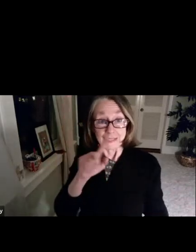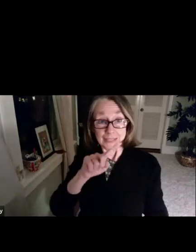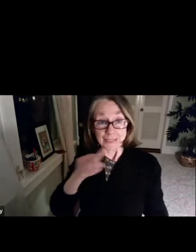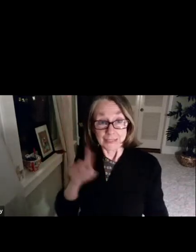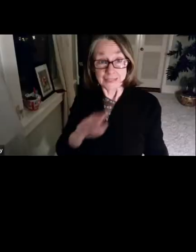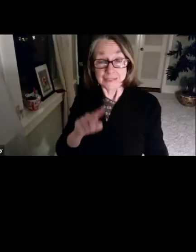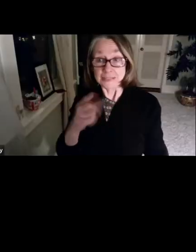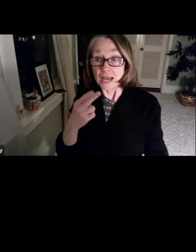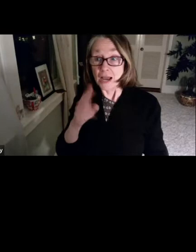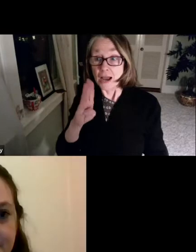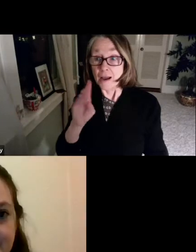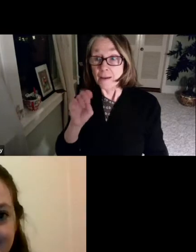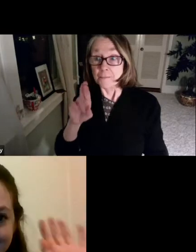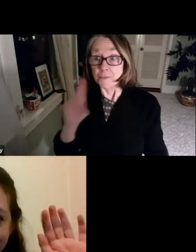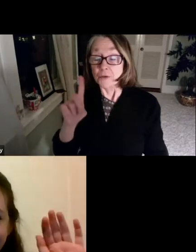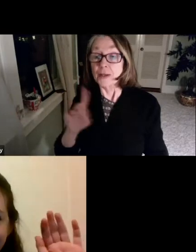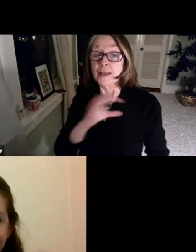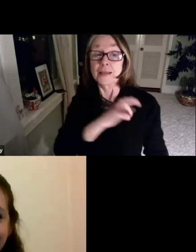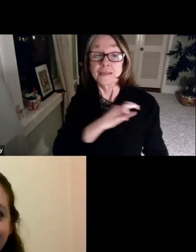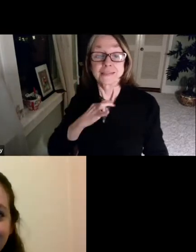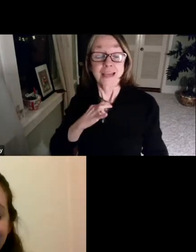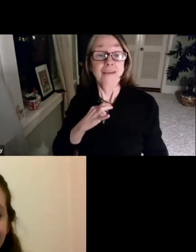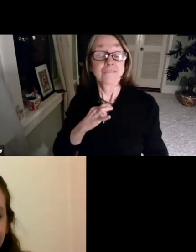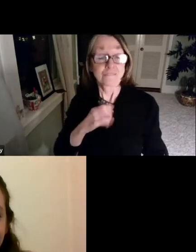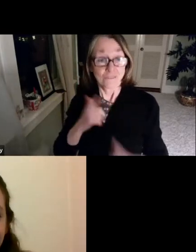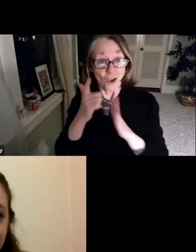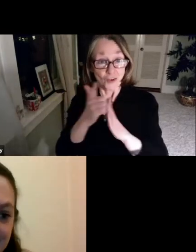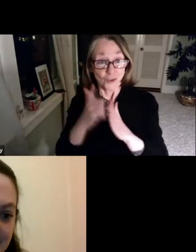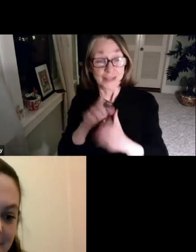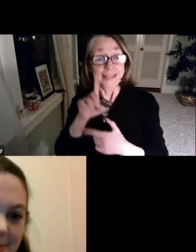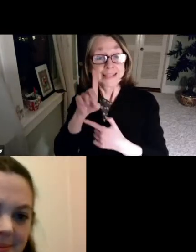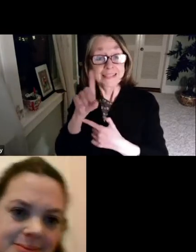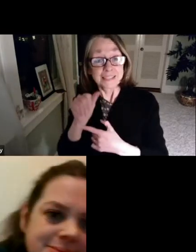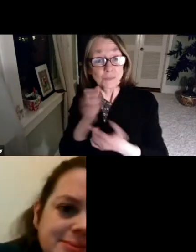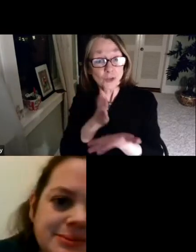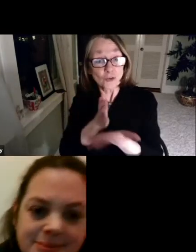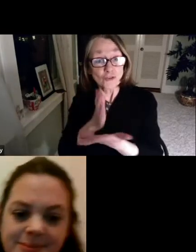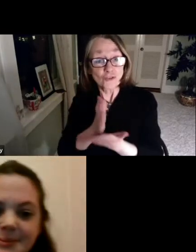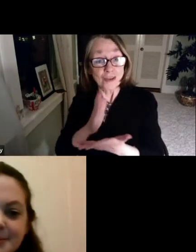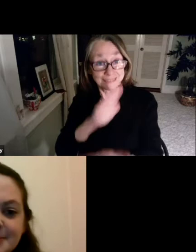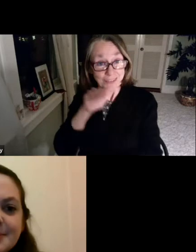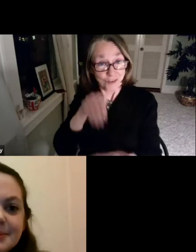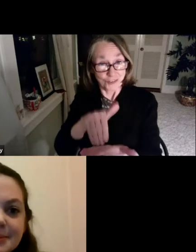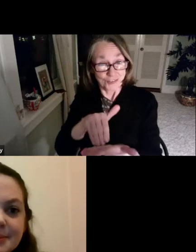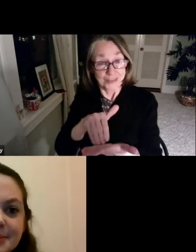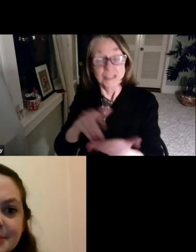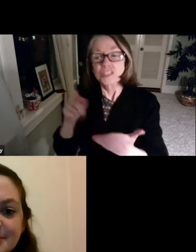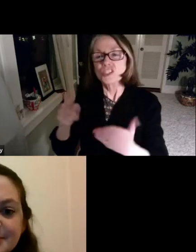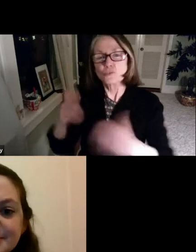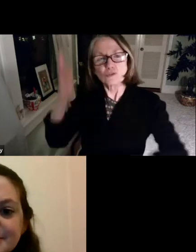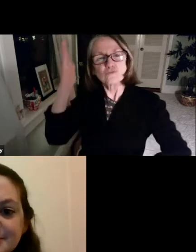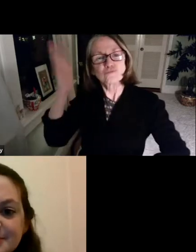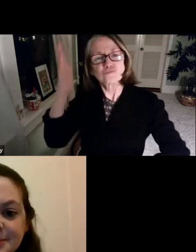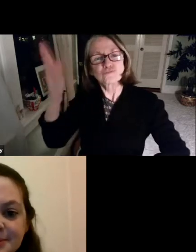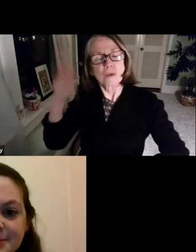staff attorney at the Disabilities Rights Center. And I'm going to let her do her PowerPoint presentation. And again, if you have questions, you can put